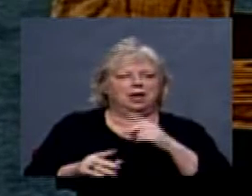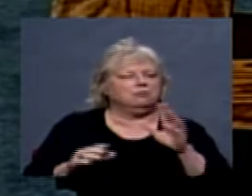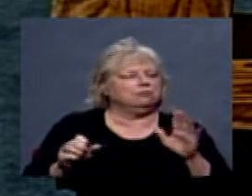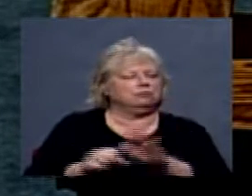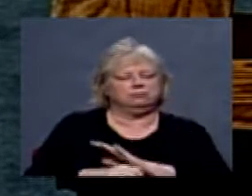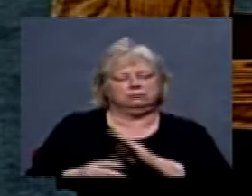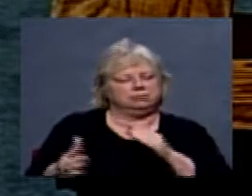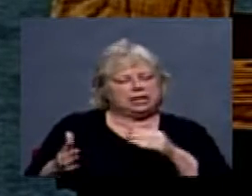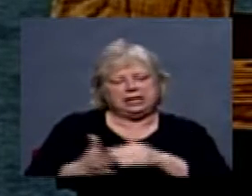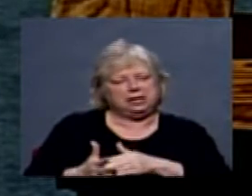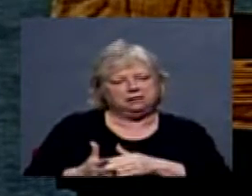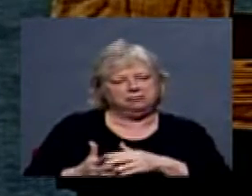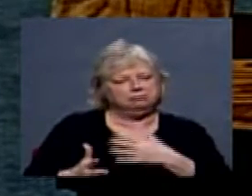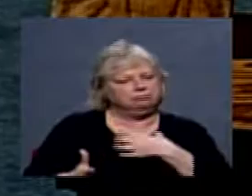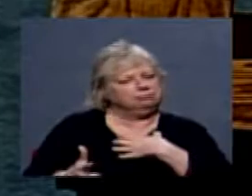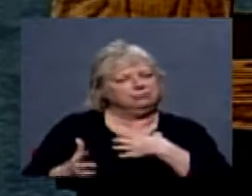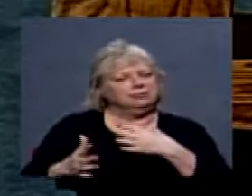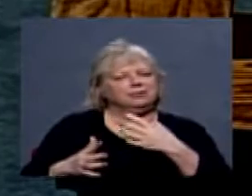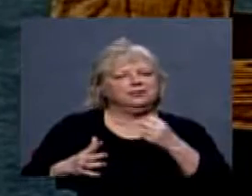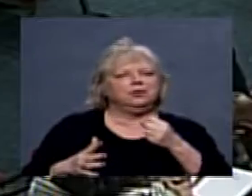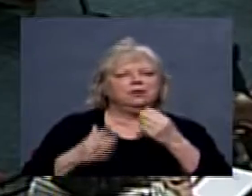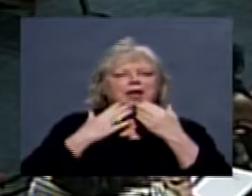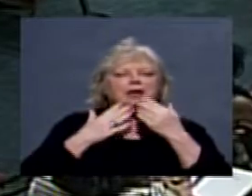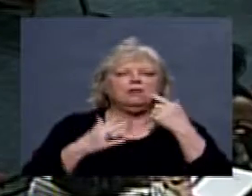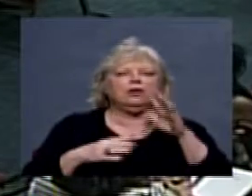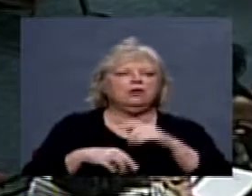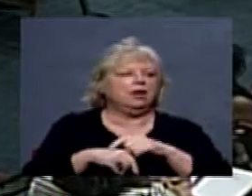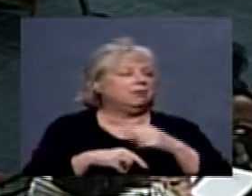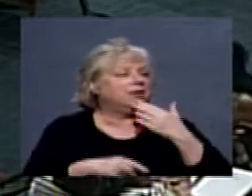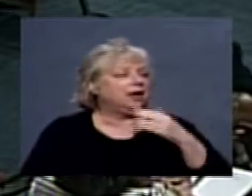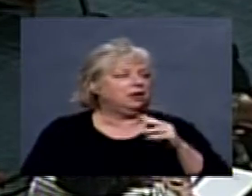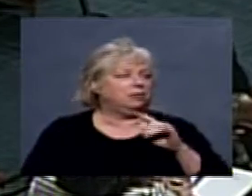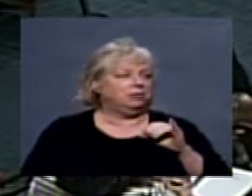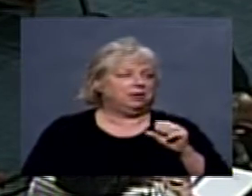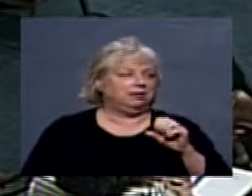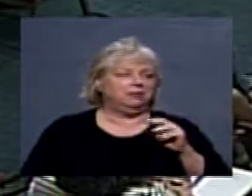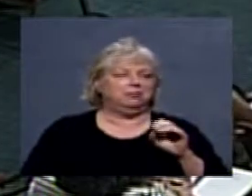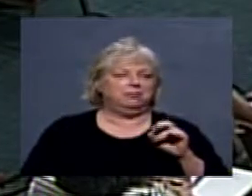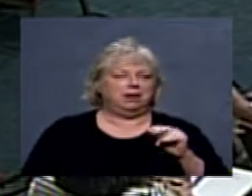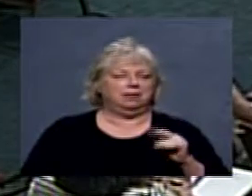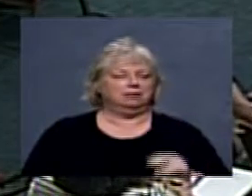totally against it. Thank you for your time. Thank you, Ms. Mann.